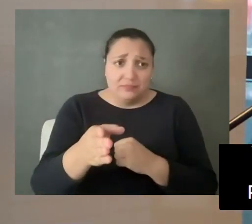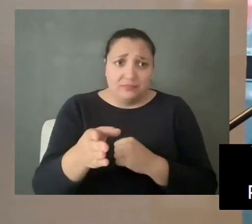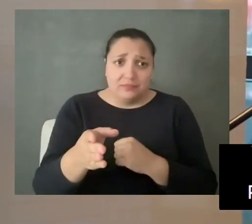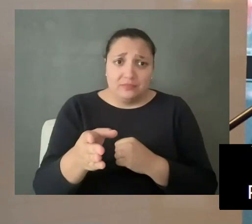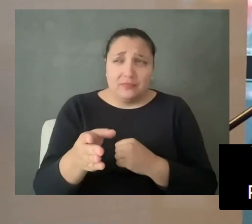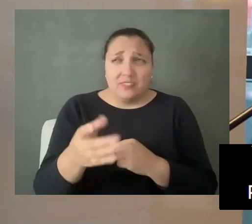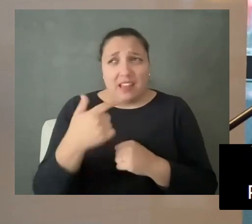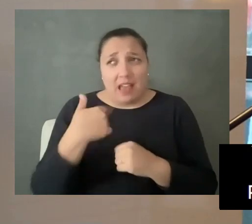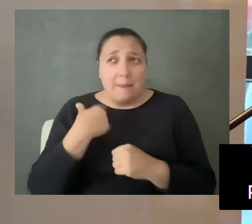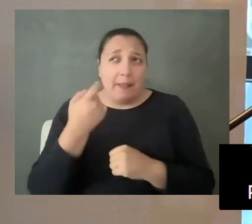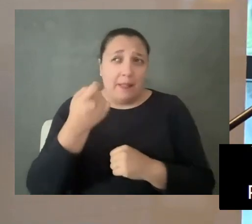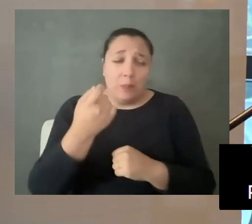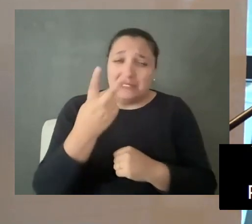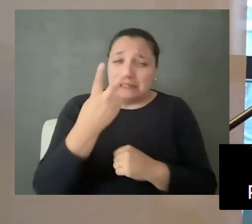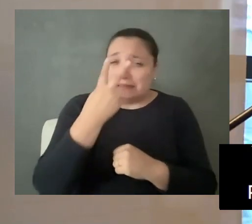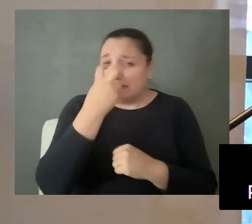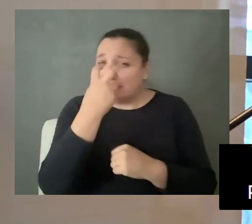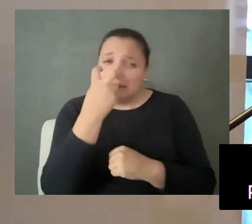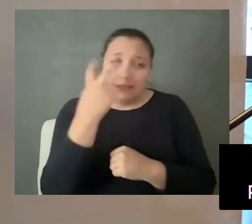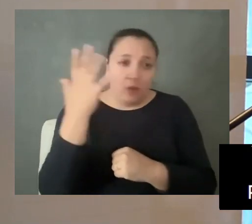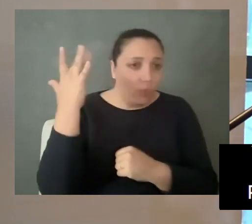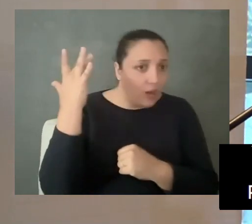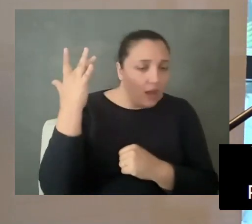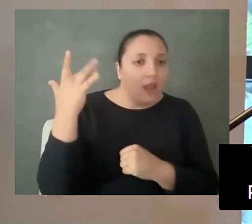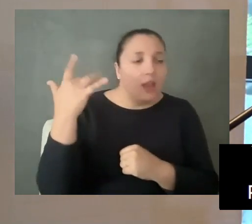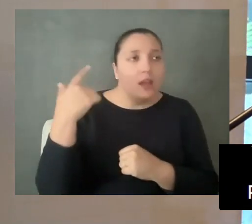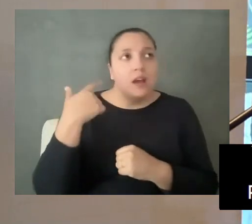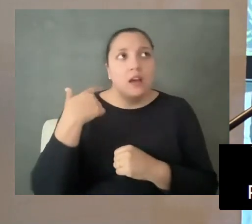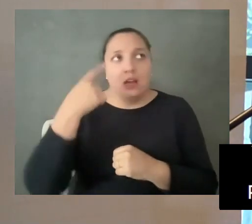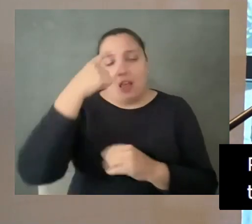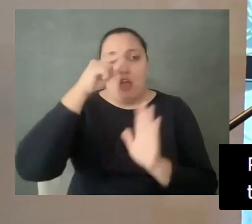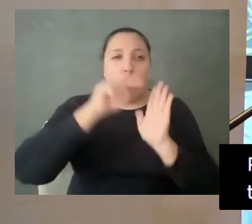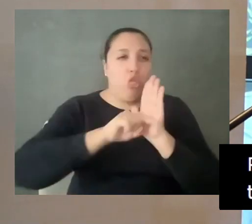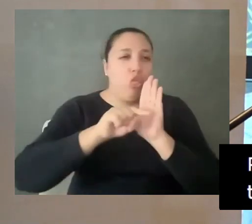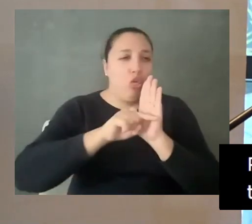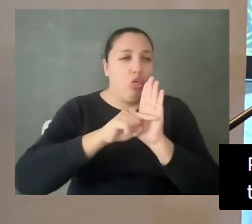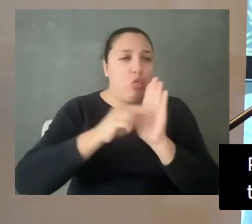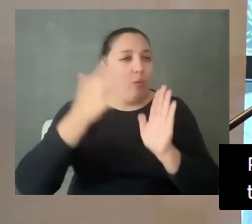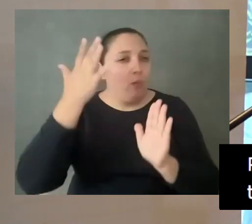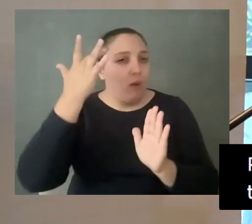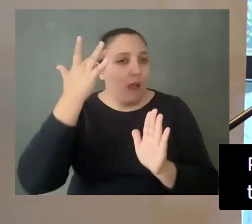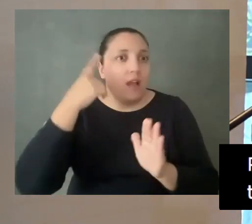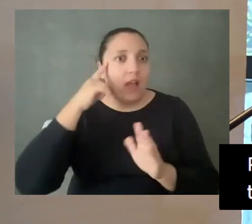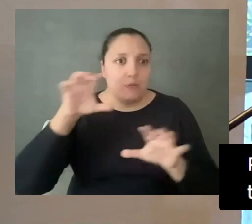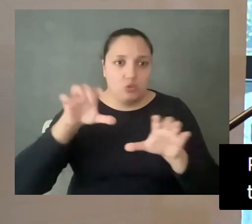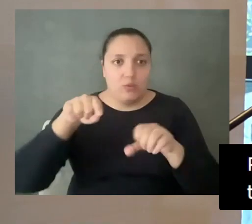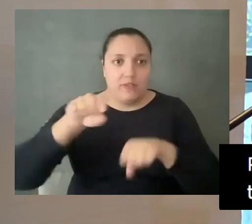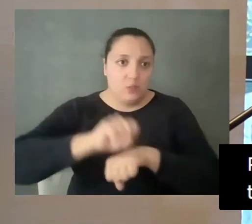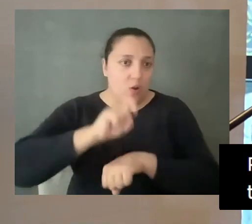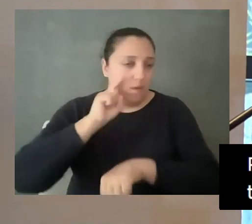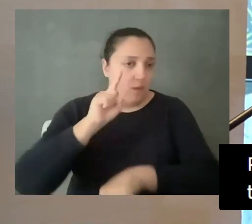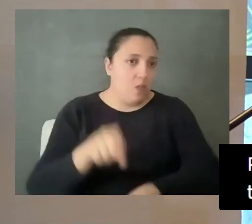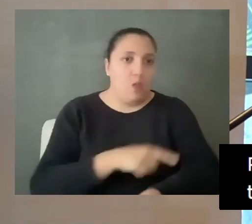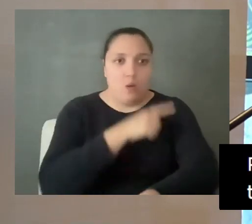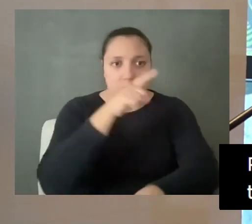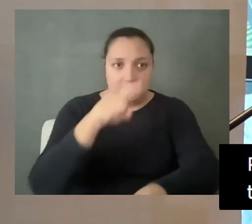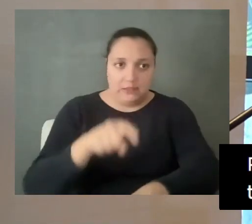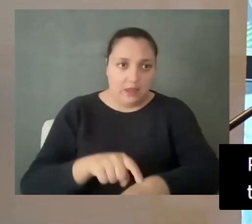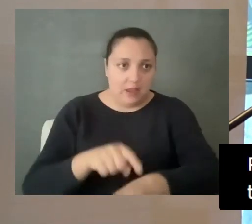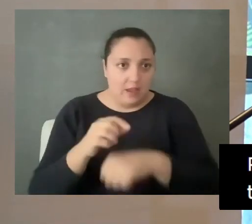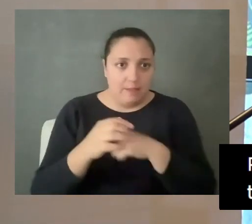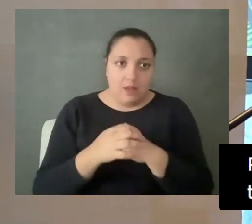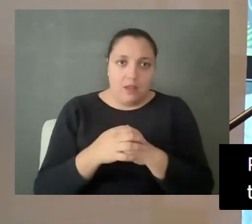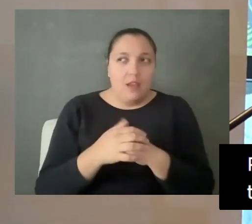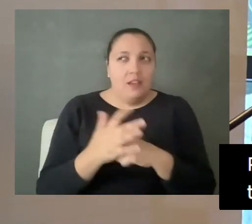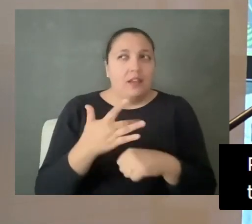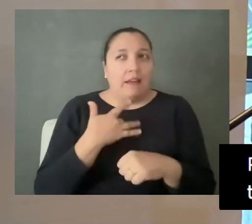pessimistic because I've been doing this a long time and I feel like we have not really put our energy to it the way we need